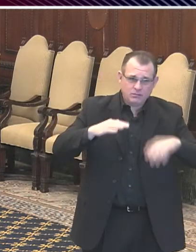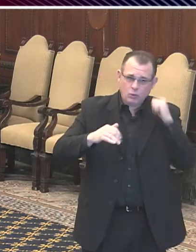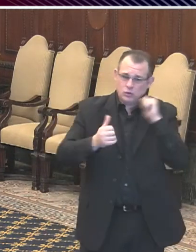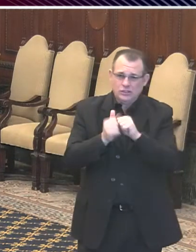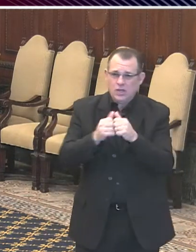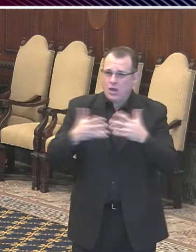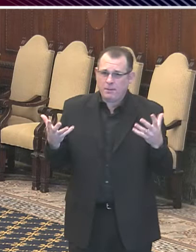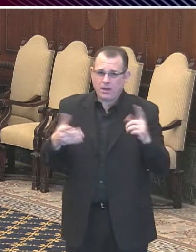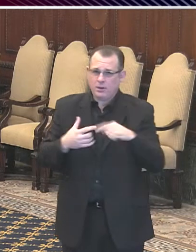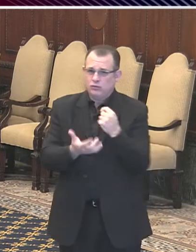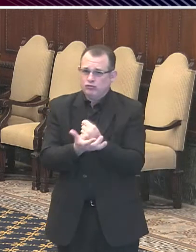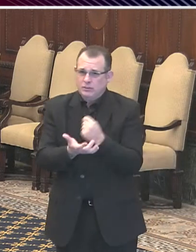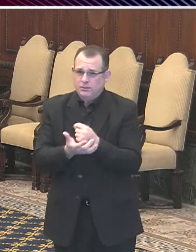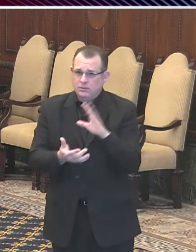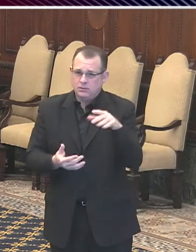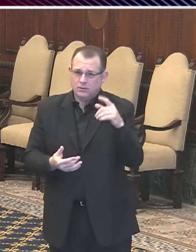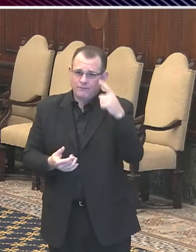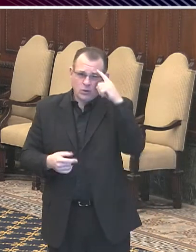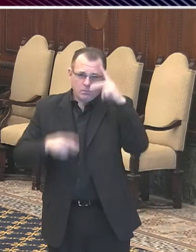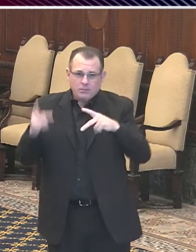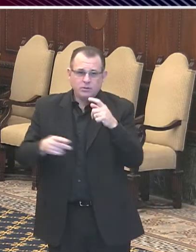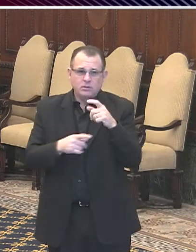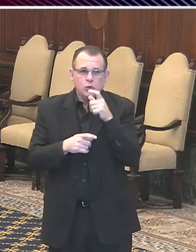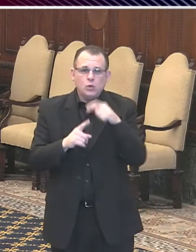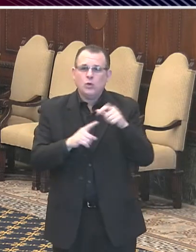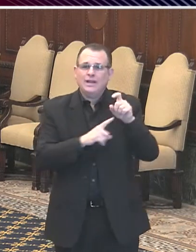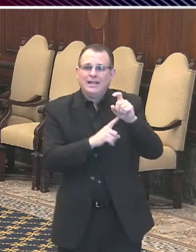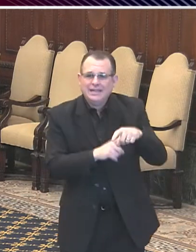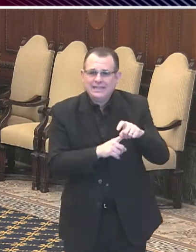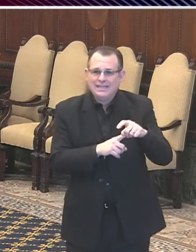who need it, we worked hard to make that testing available.